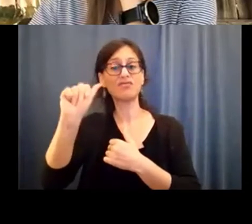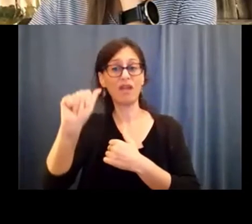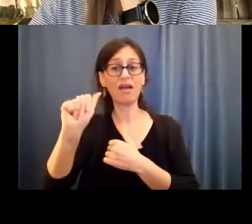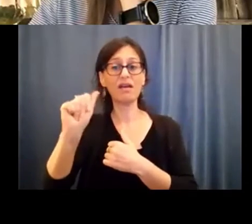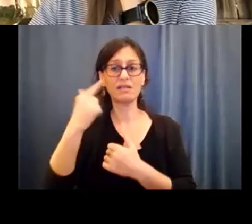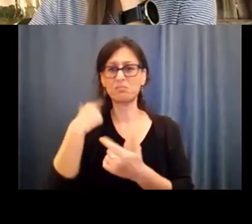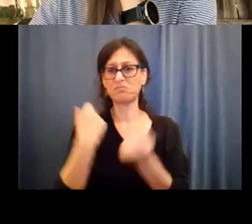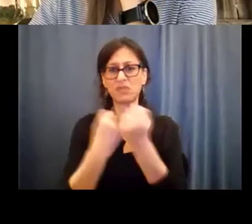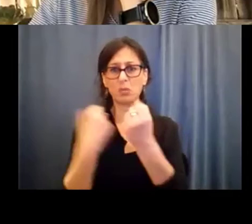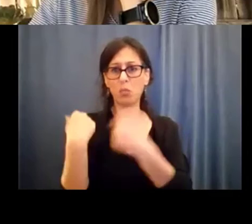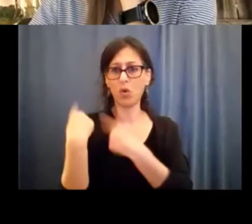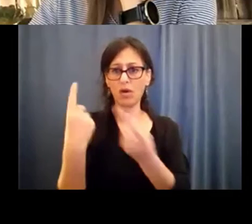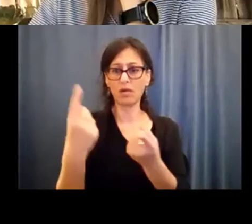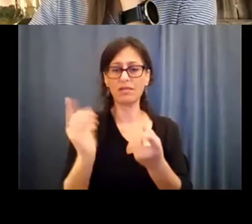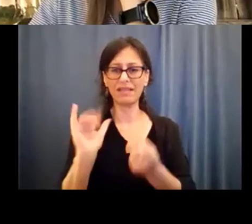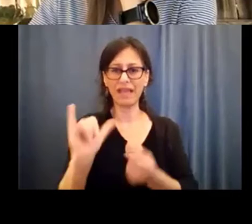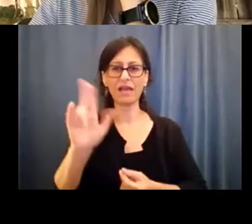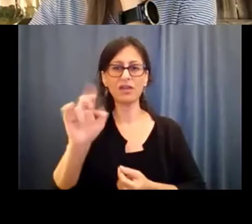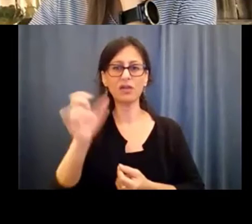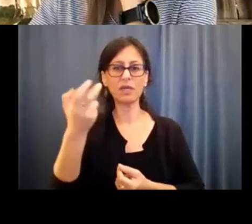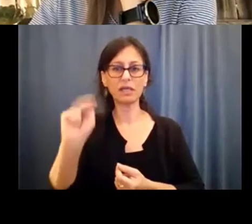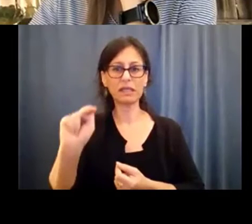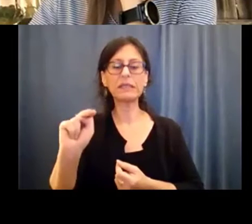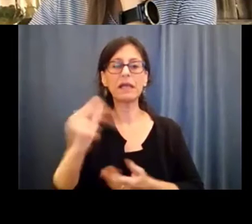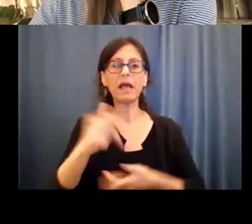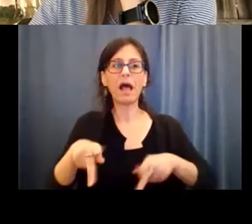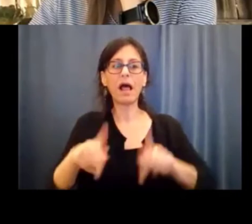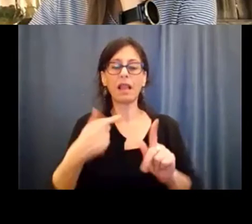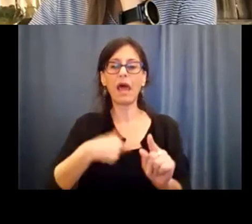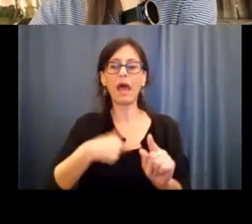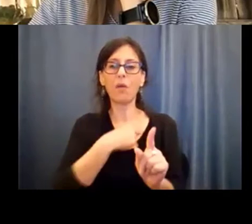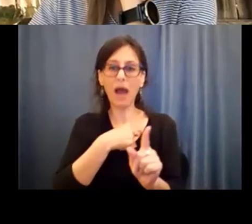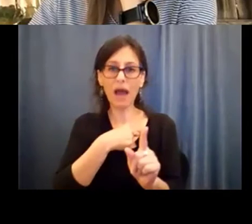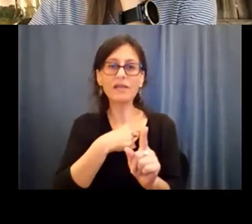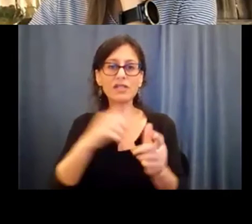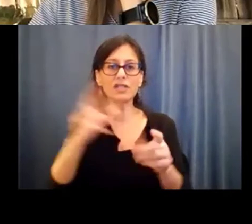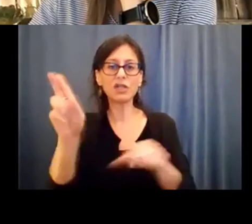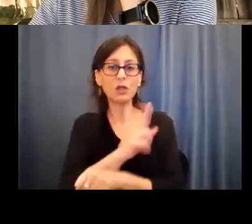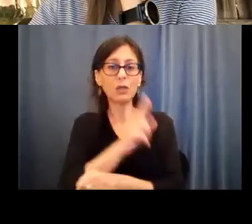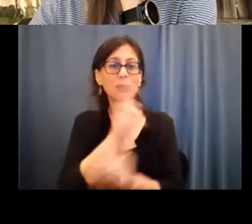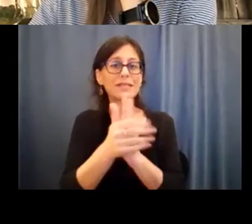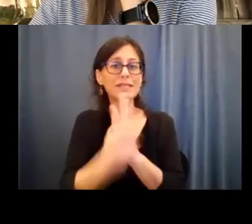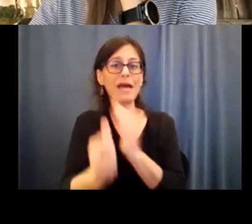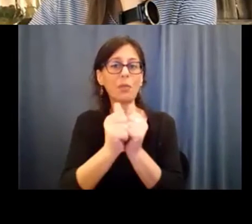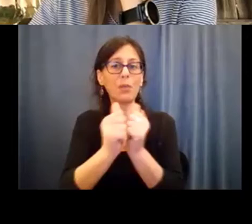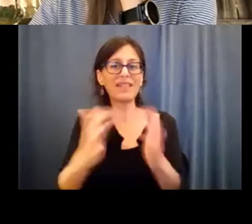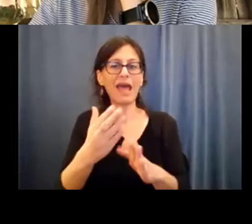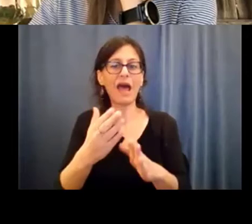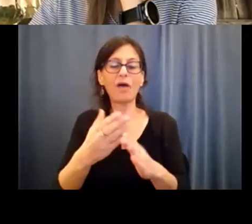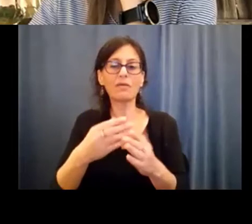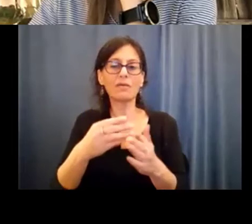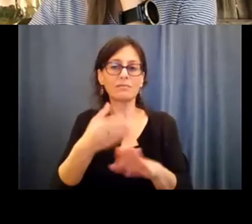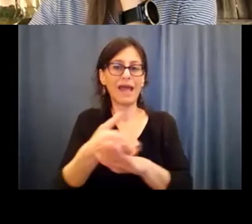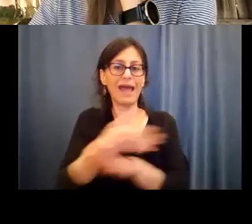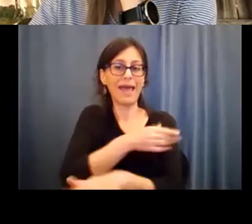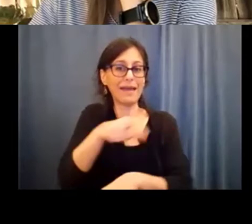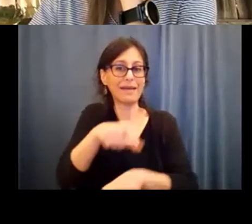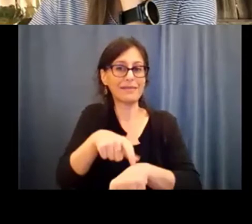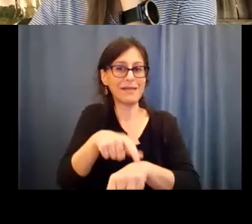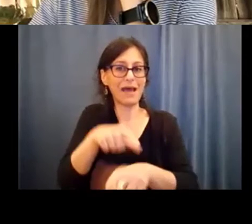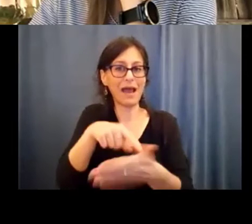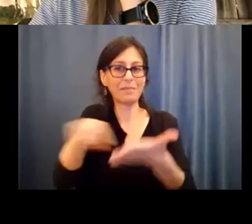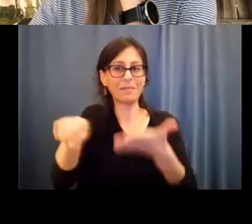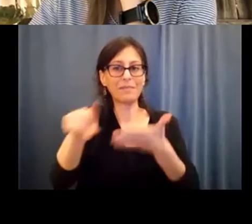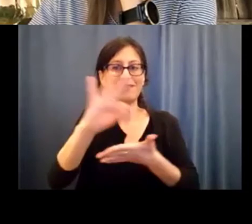a longtime supporter, and they allow us to use talent without paying any upfront fees. And so this